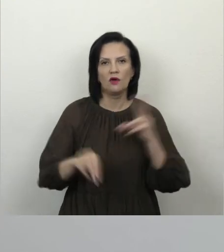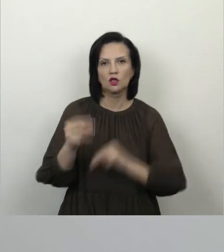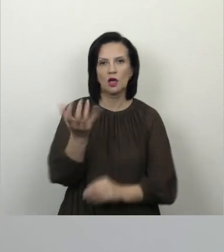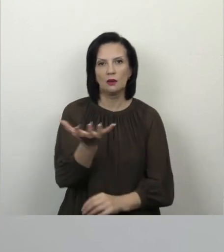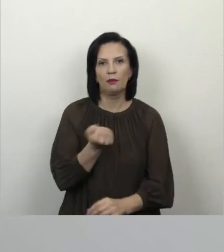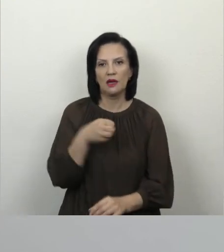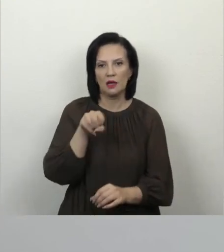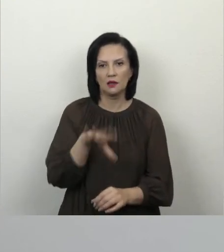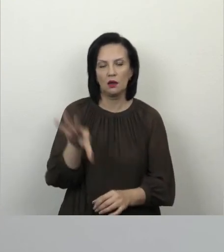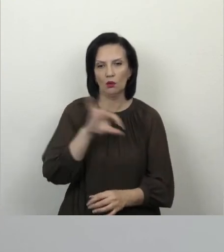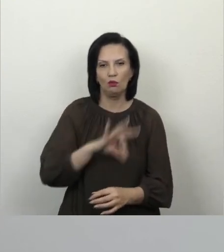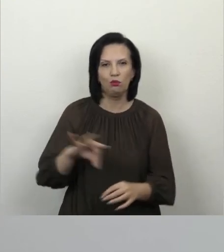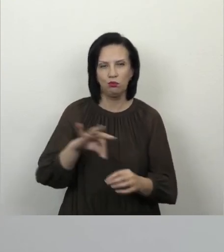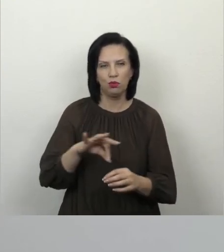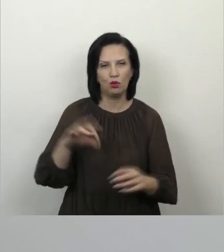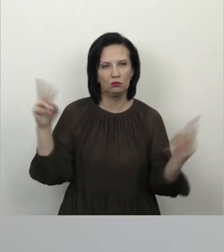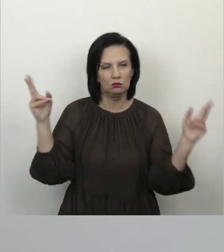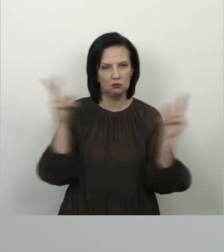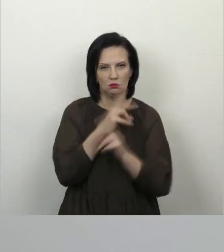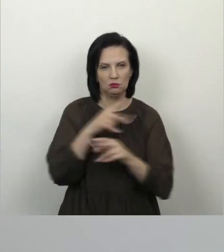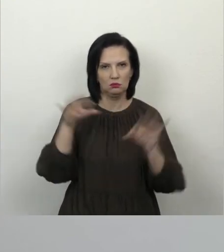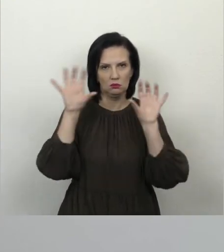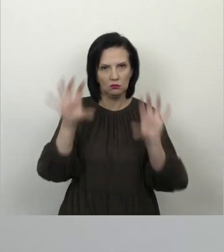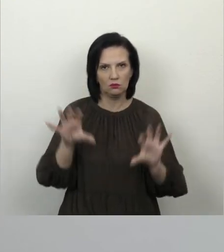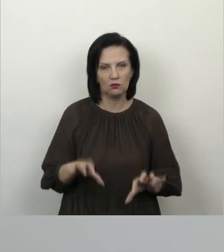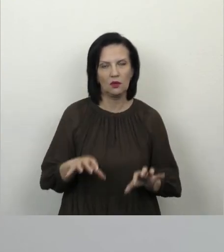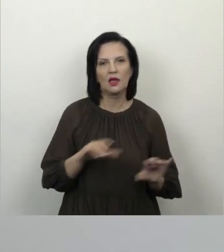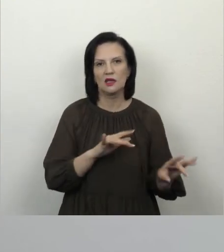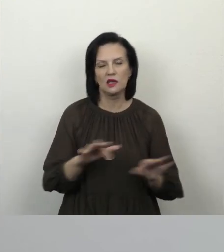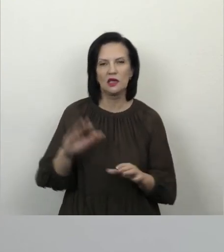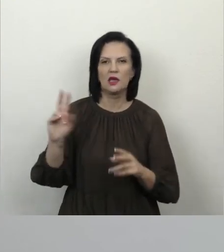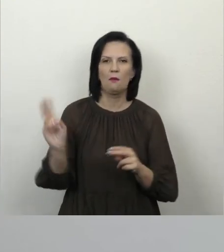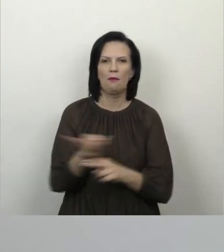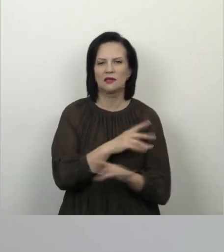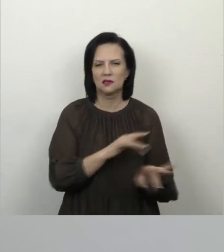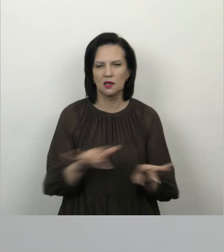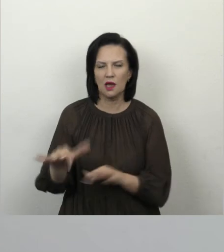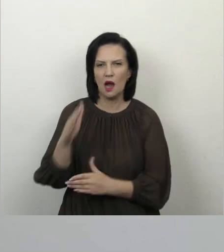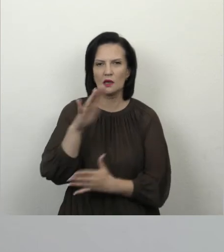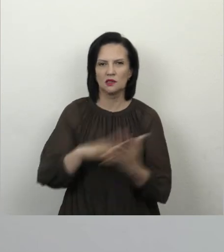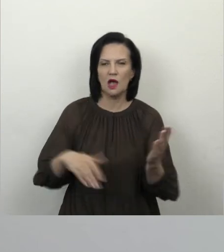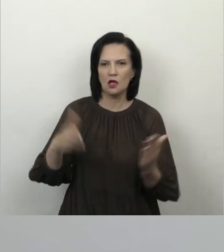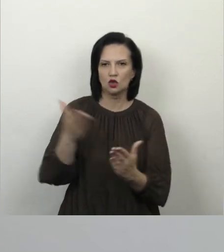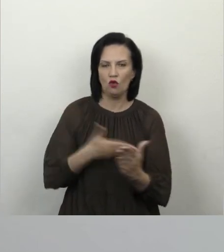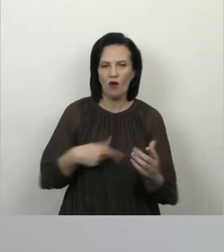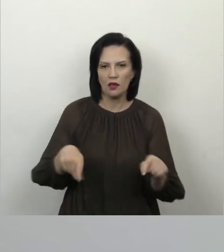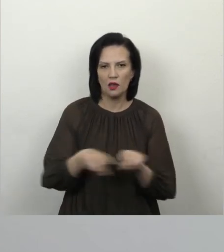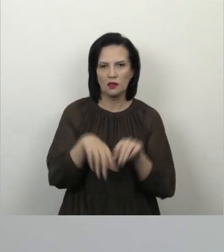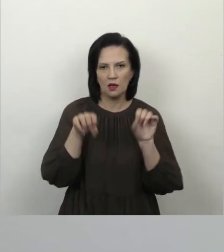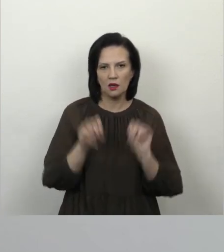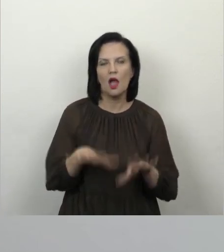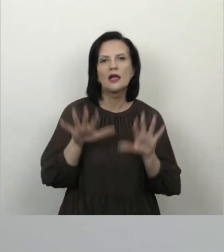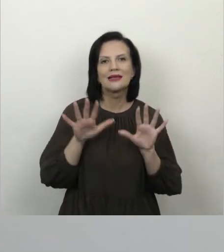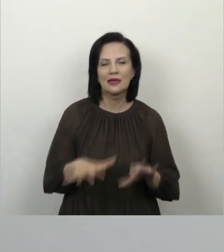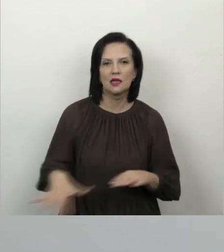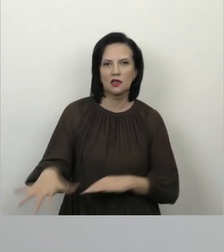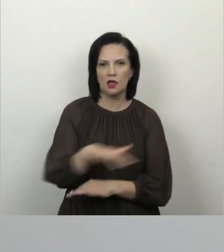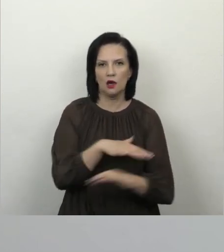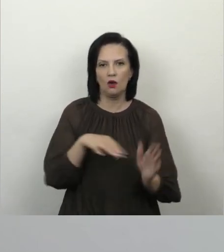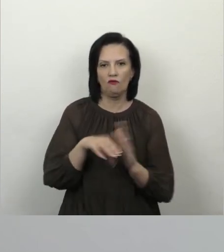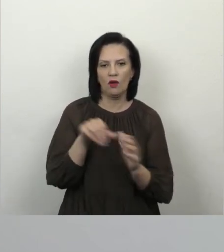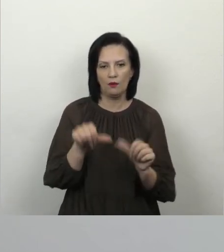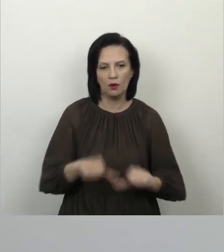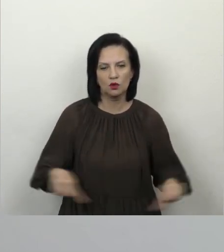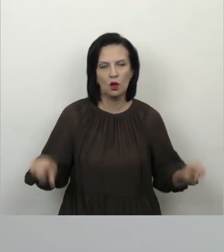words, it's the decision on whether the activities or inactivity of the territorial